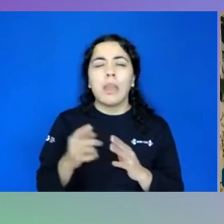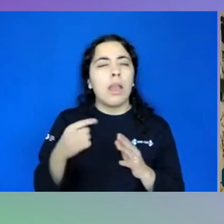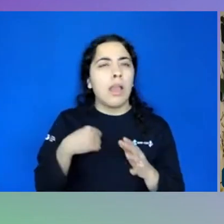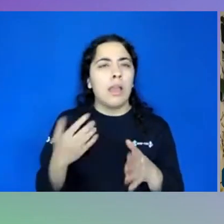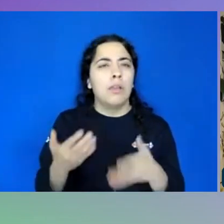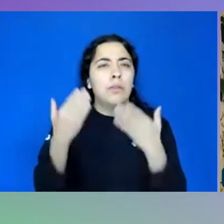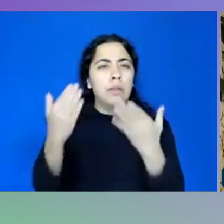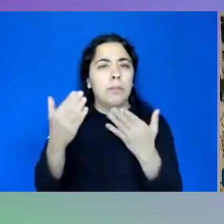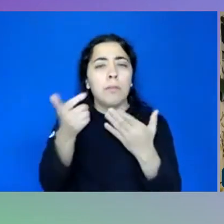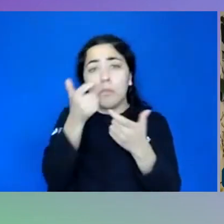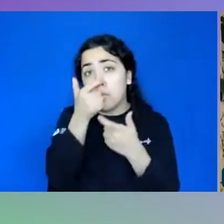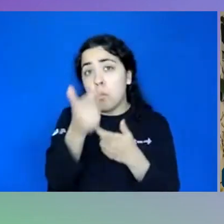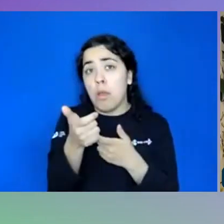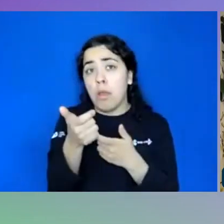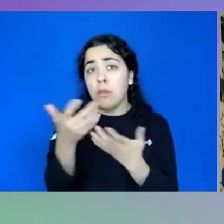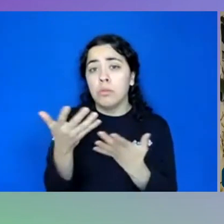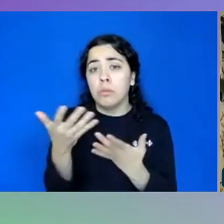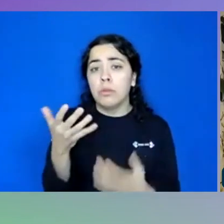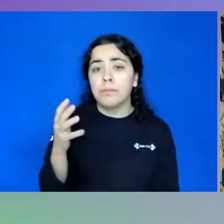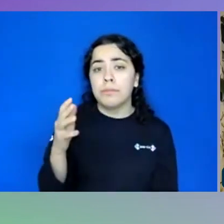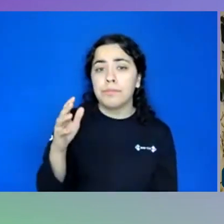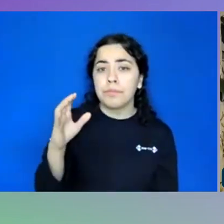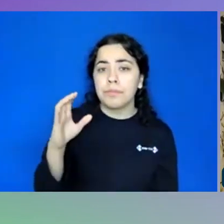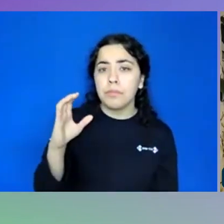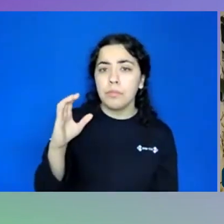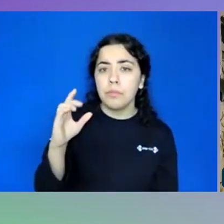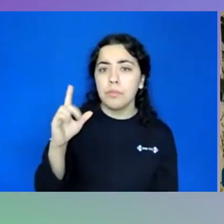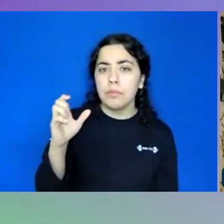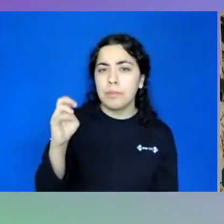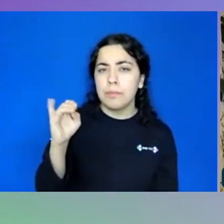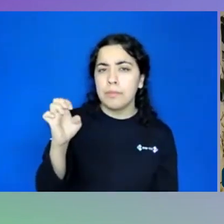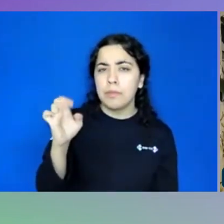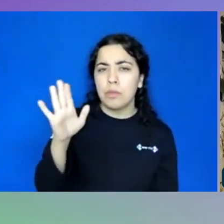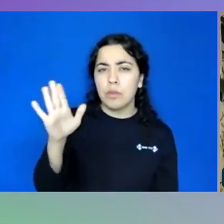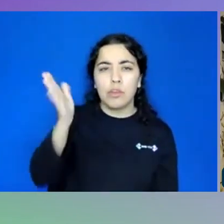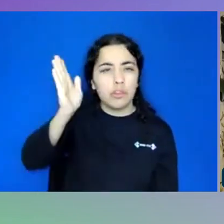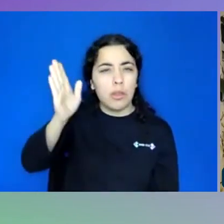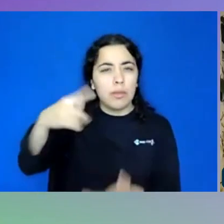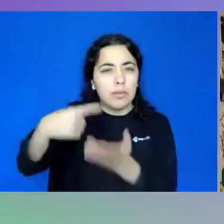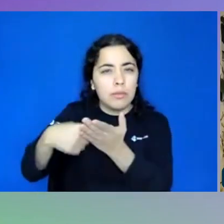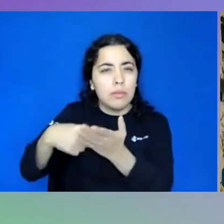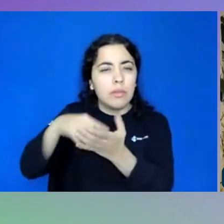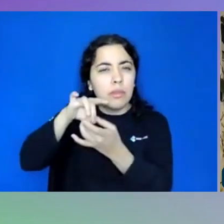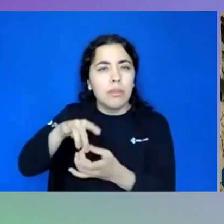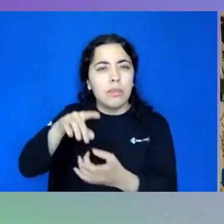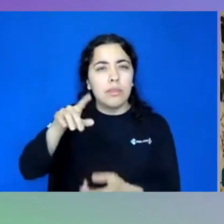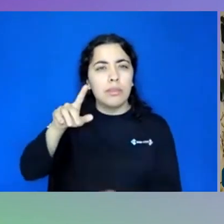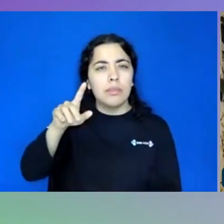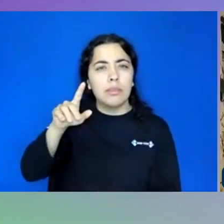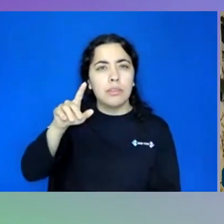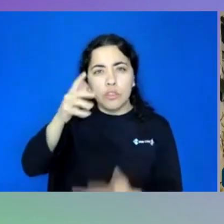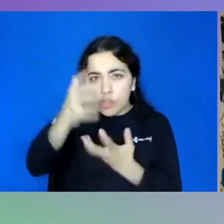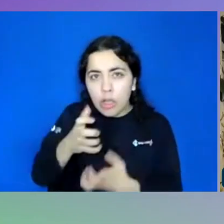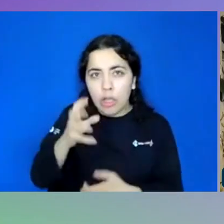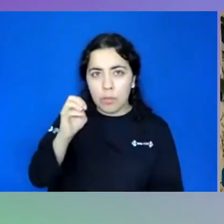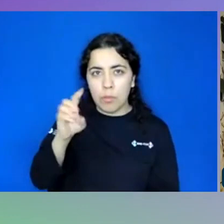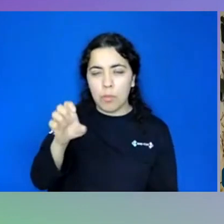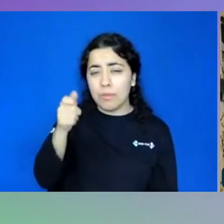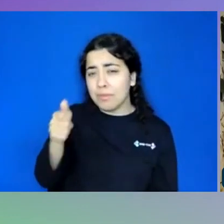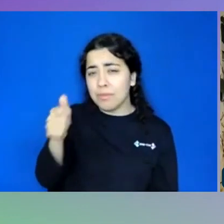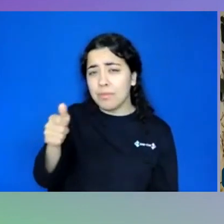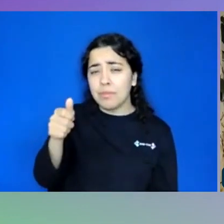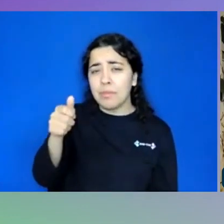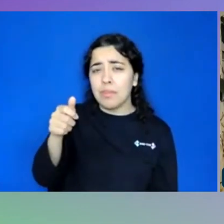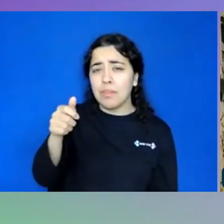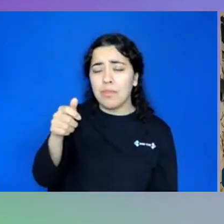to watch Remy's talk about dark mode, because he is a real